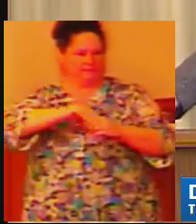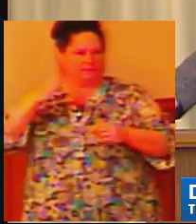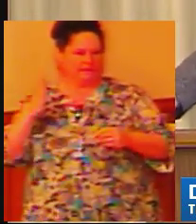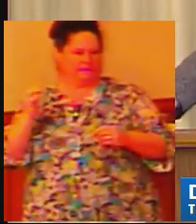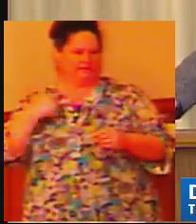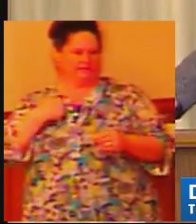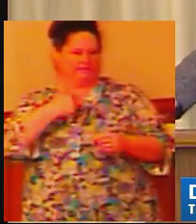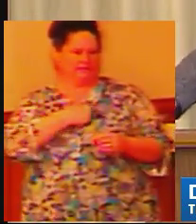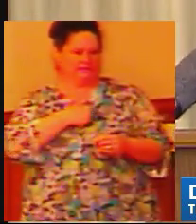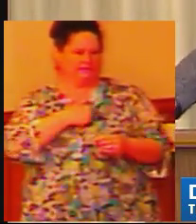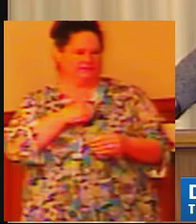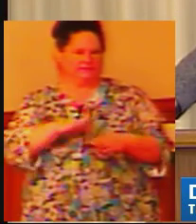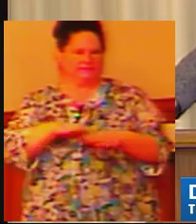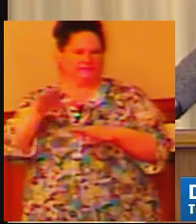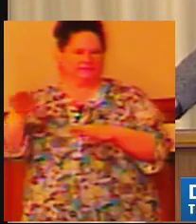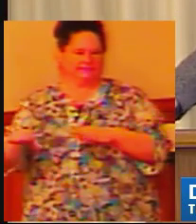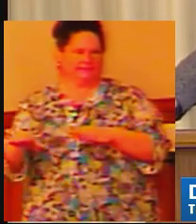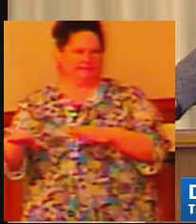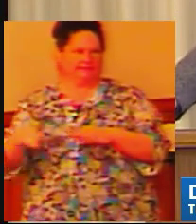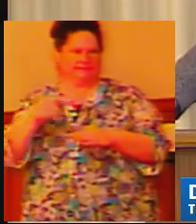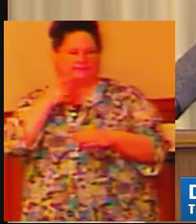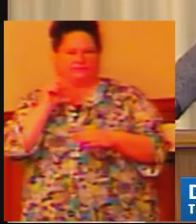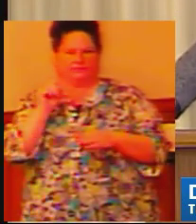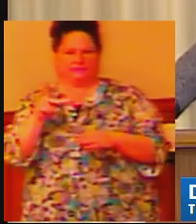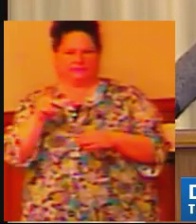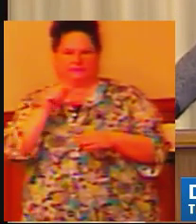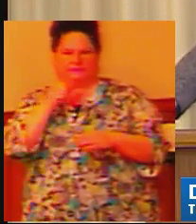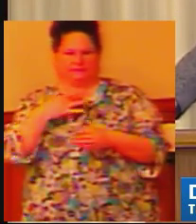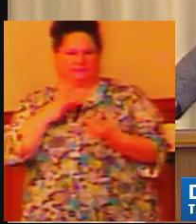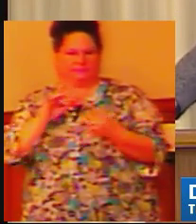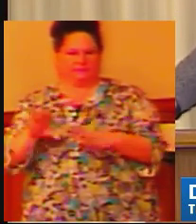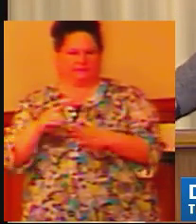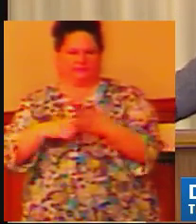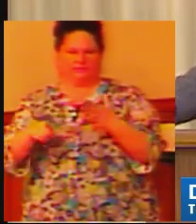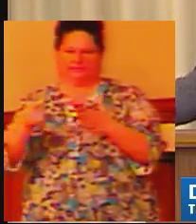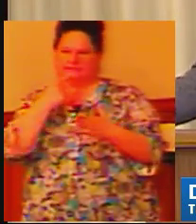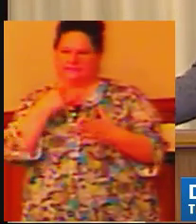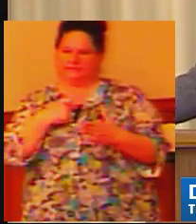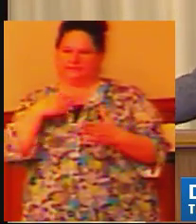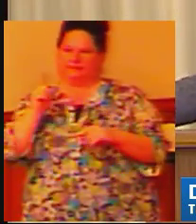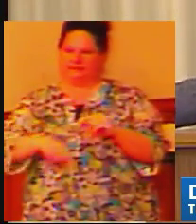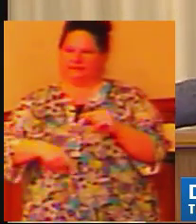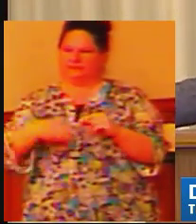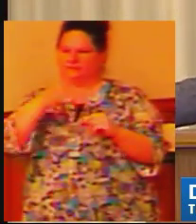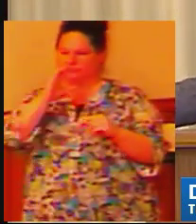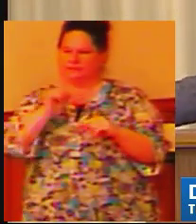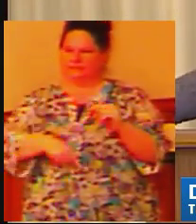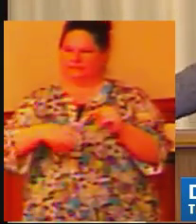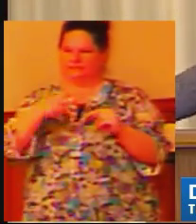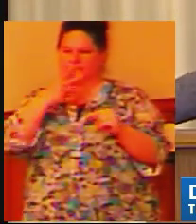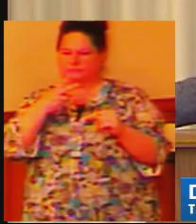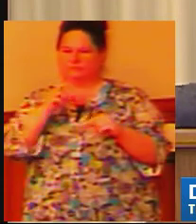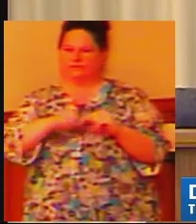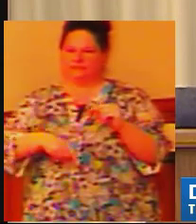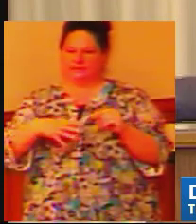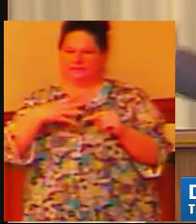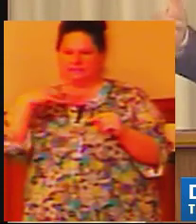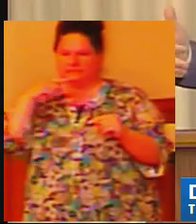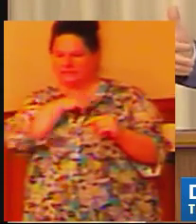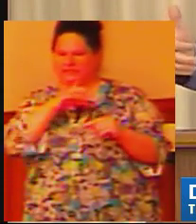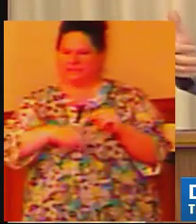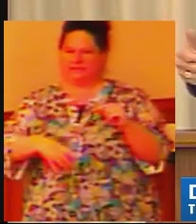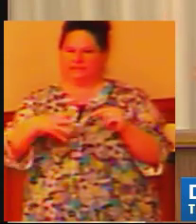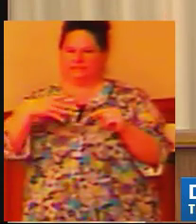ourselves, step back and say, all right, I don't like what he's telling me. I can't drink, I can't smoke, I can't cuss, I can't lie, I can't cheat, I